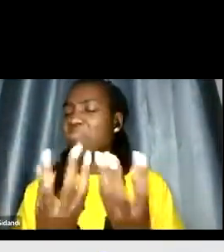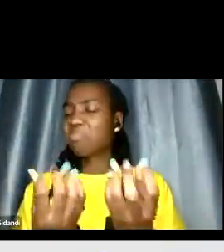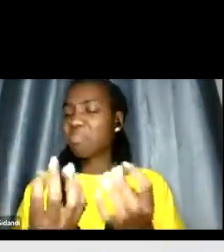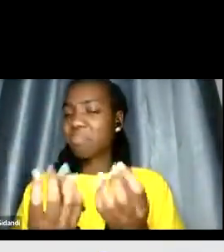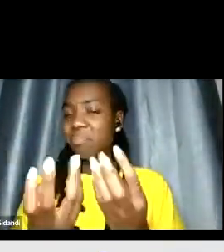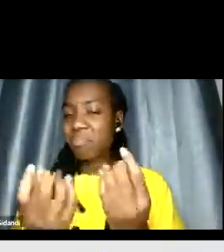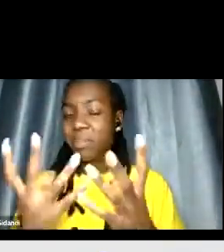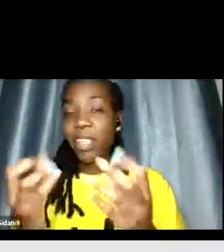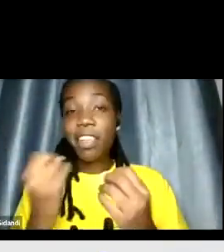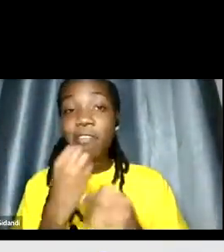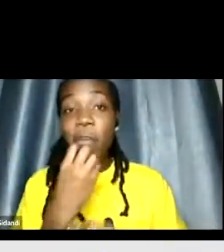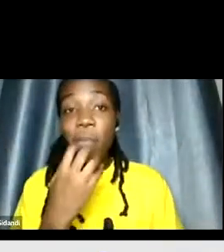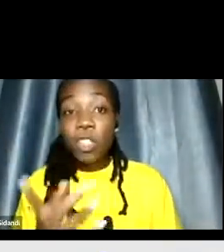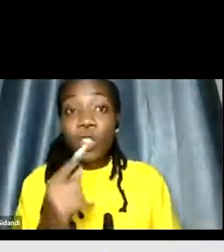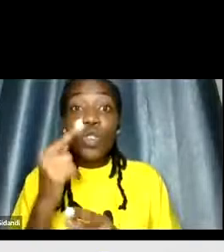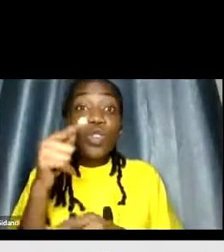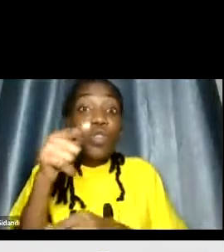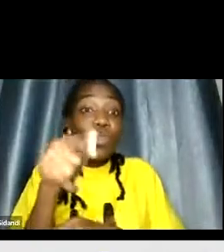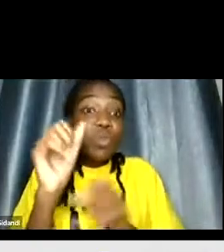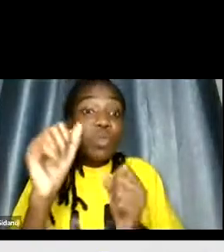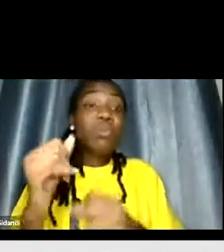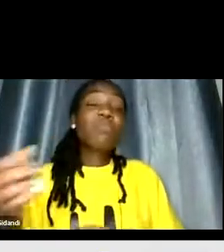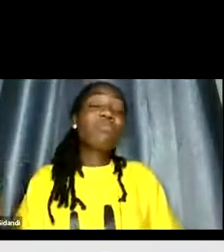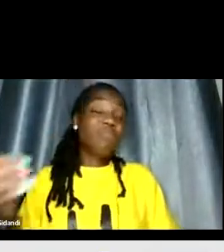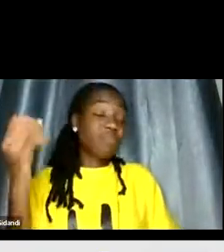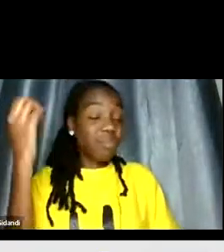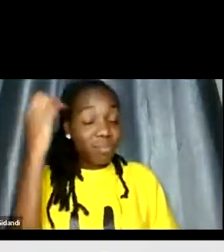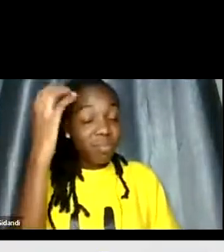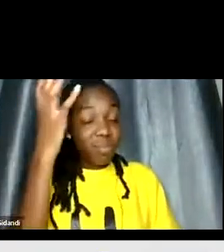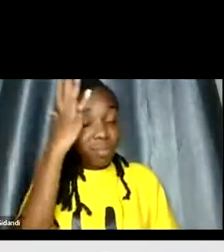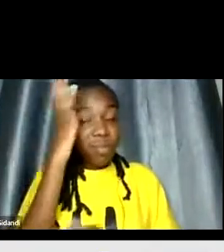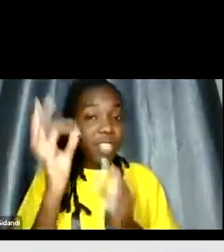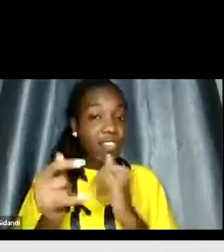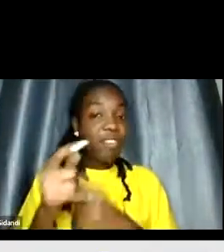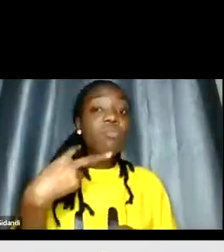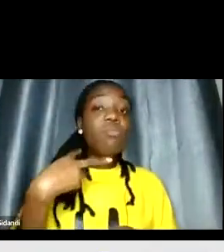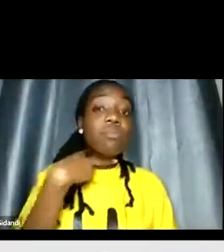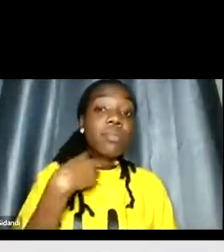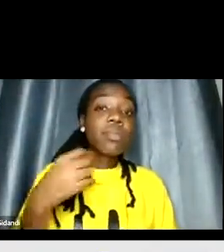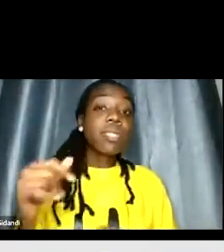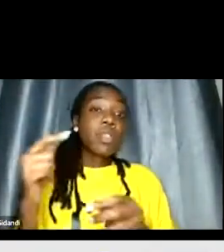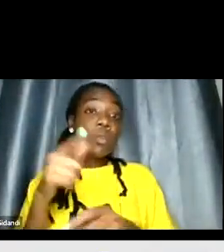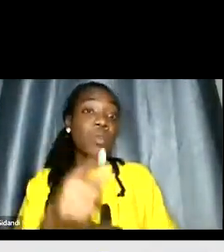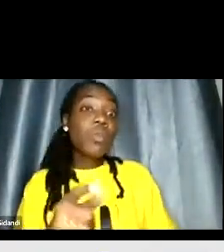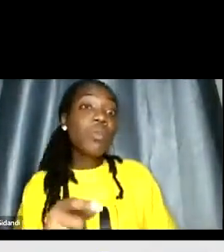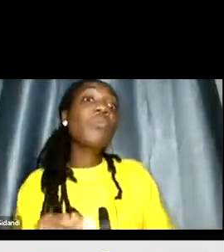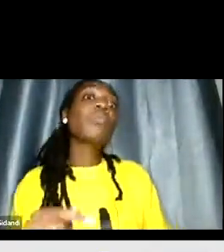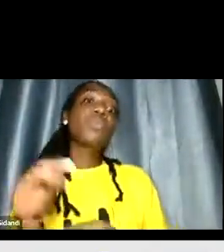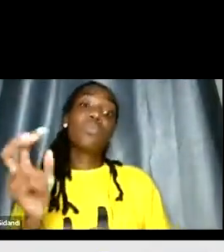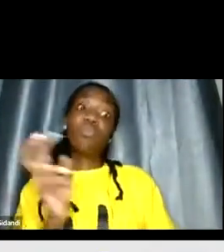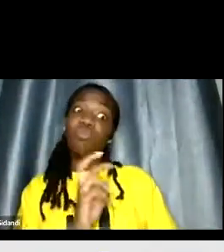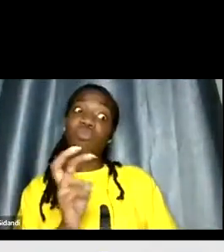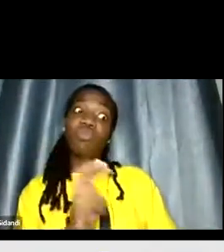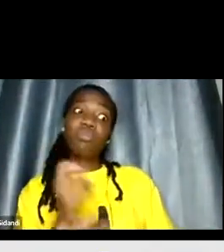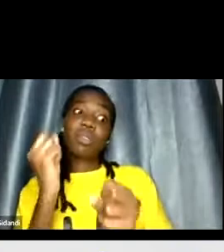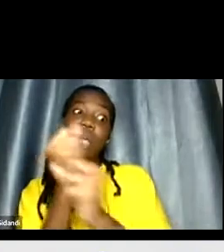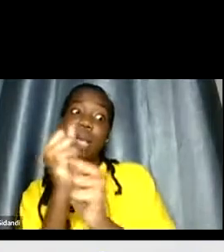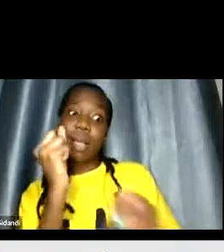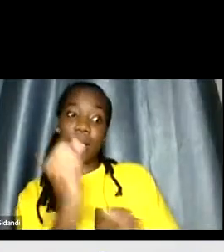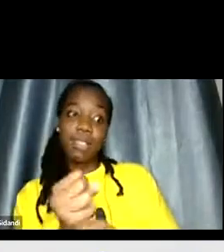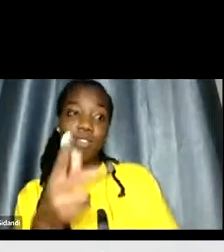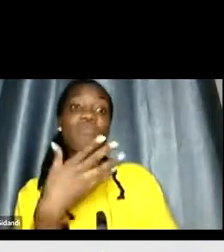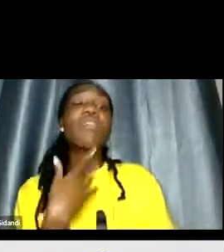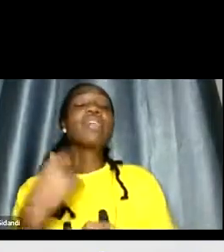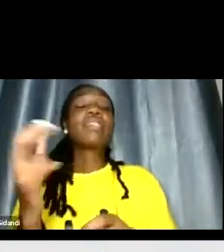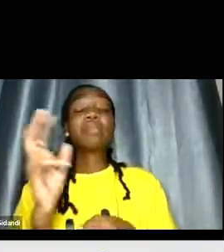It is for you to consume. If you're stuck, for those who are job seekers here and you're going for an interview, there's a session for interviews. If you're a job seeker and you